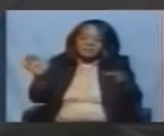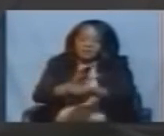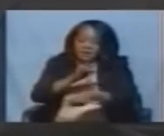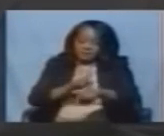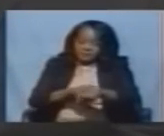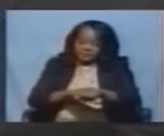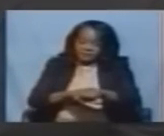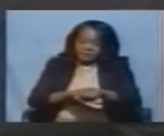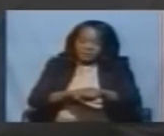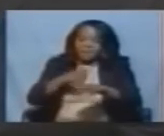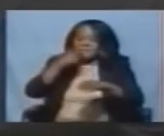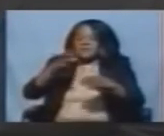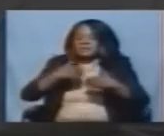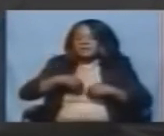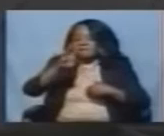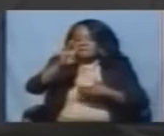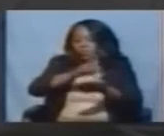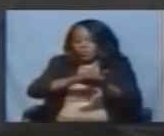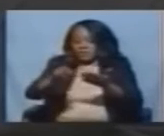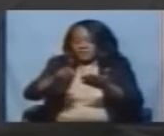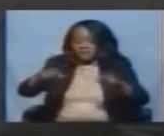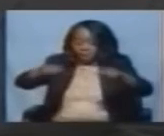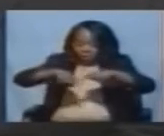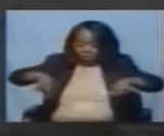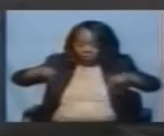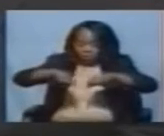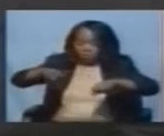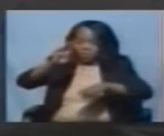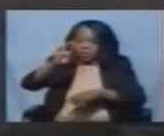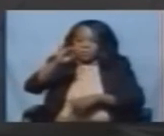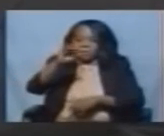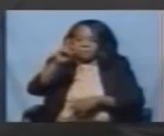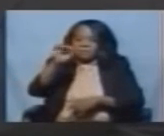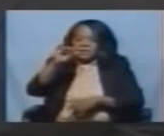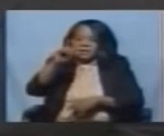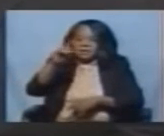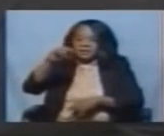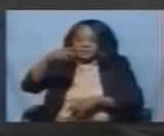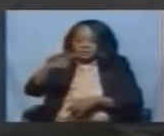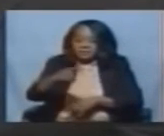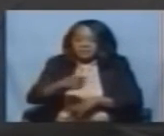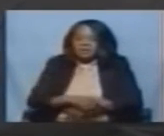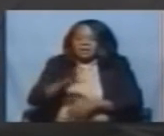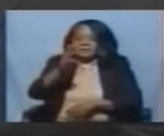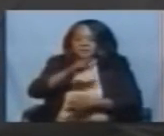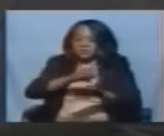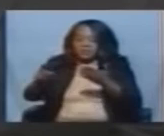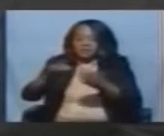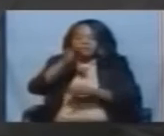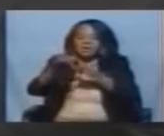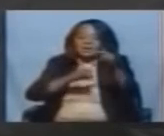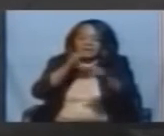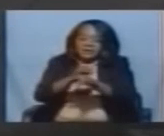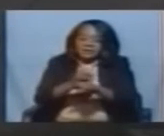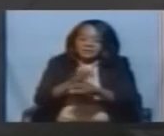must be four weeks, you know, for local bidding and 6 weeks for international bidding. The reason, Grevazio, is that if you give